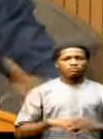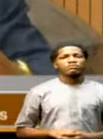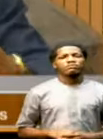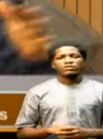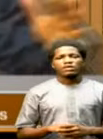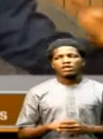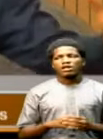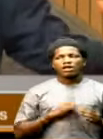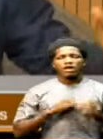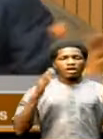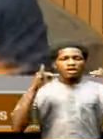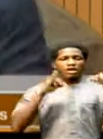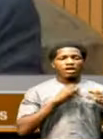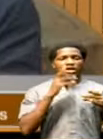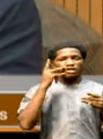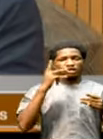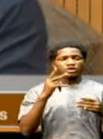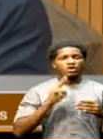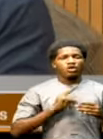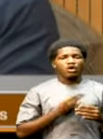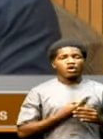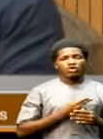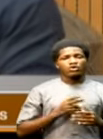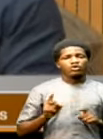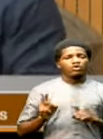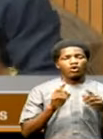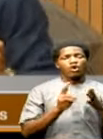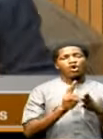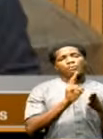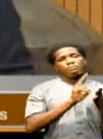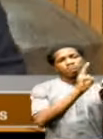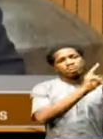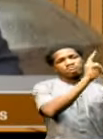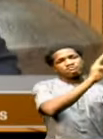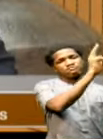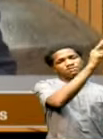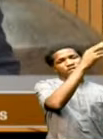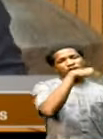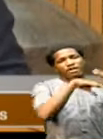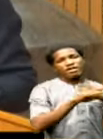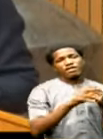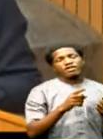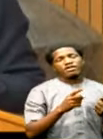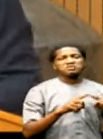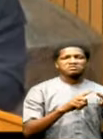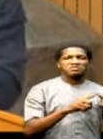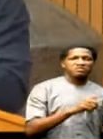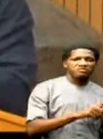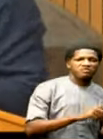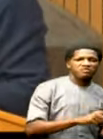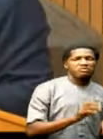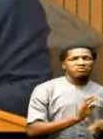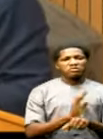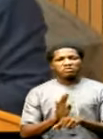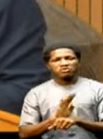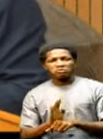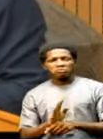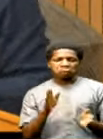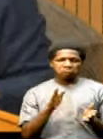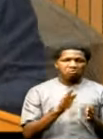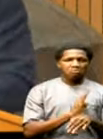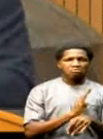I hope I'll see us go up the value chain. Enter into mini industries, small-scale